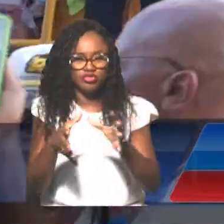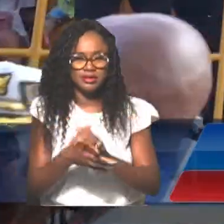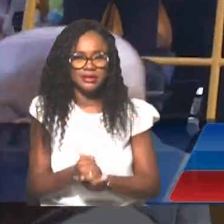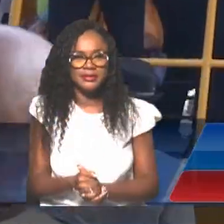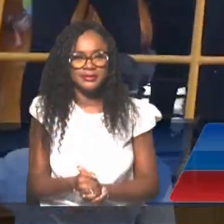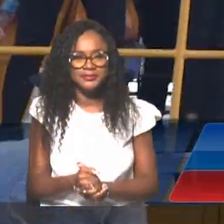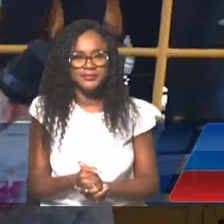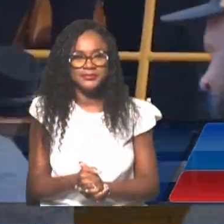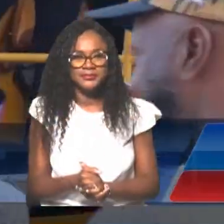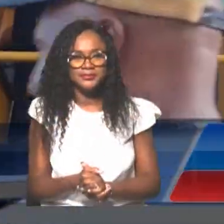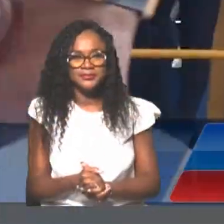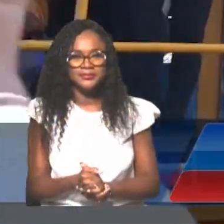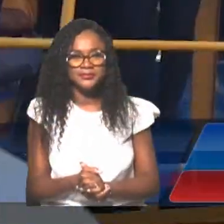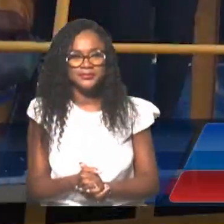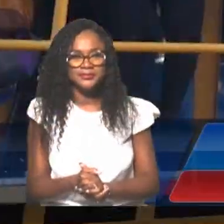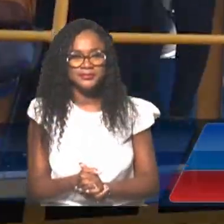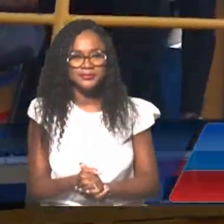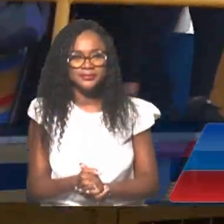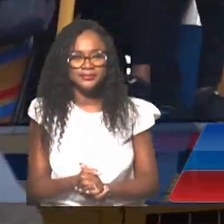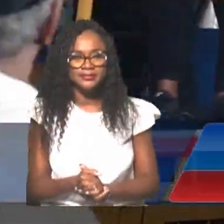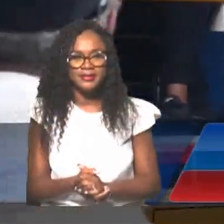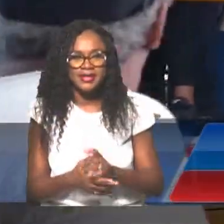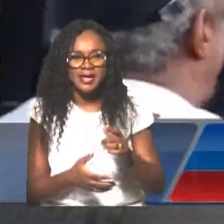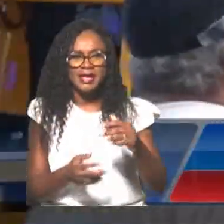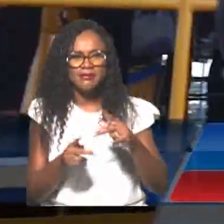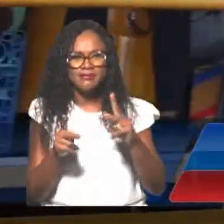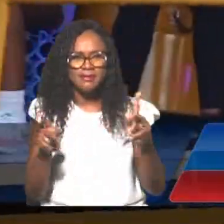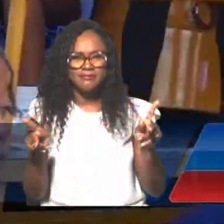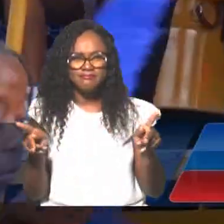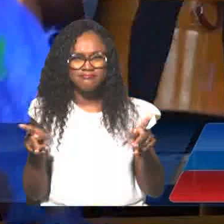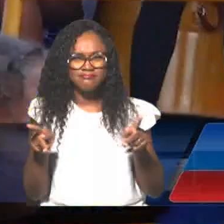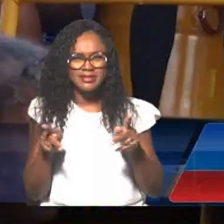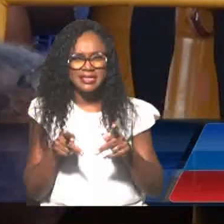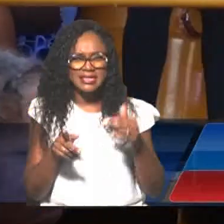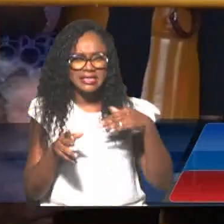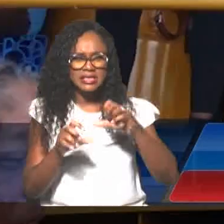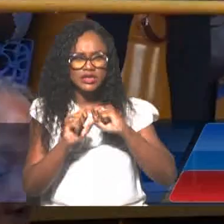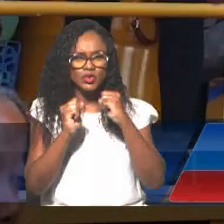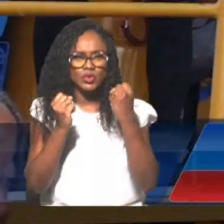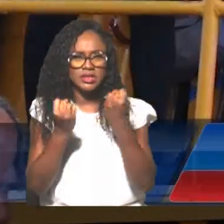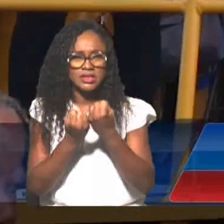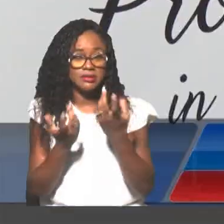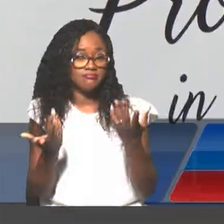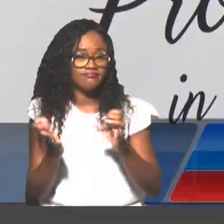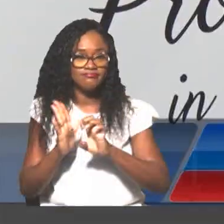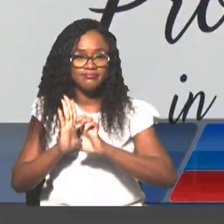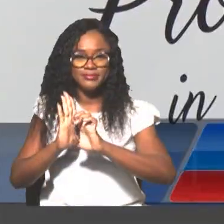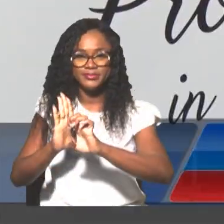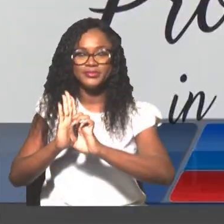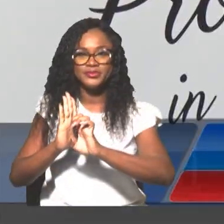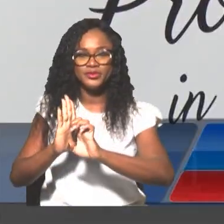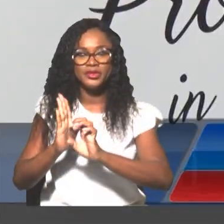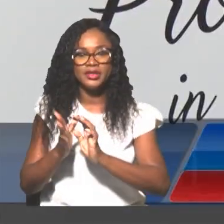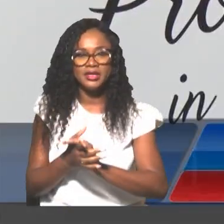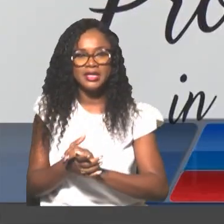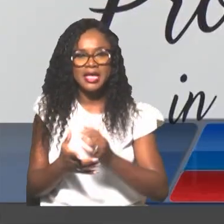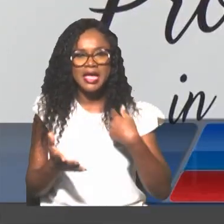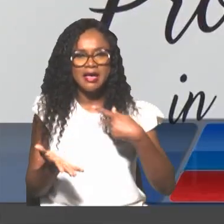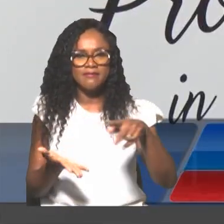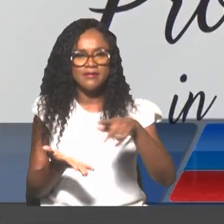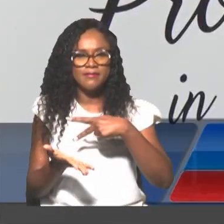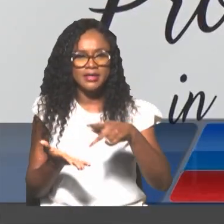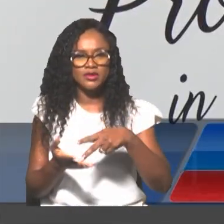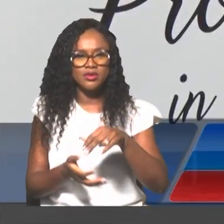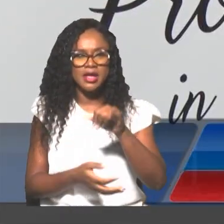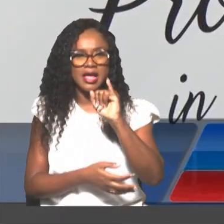competition that makes Panorama special. It has a place entrenched in society. So for example, there's a fete called